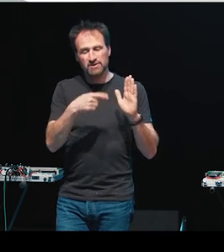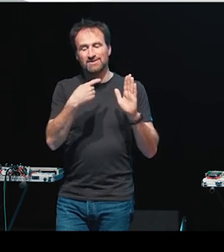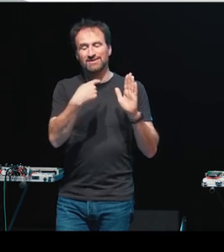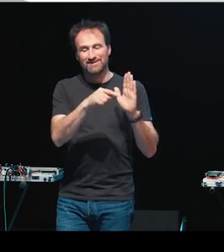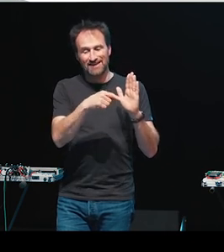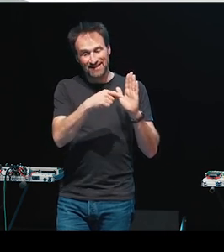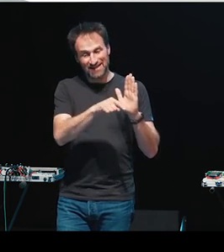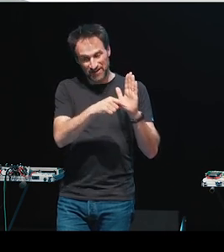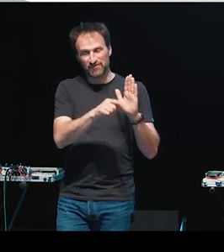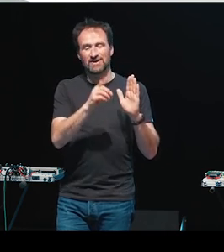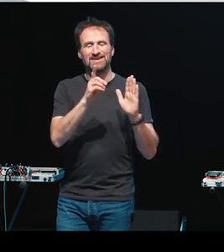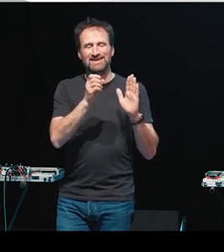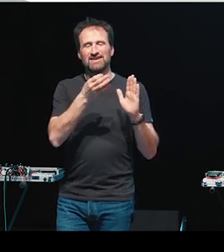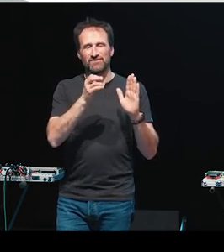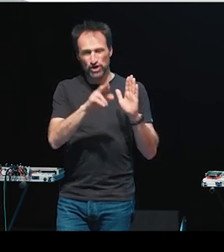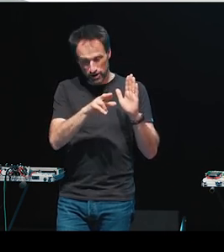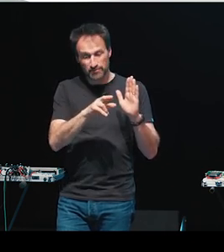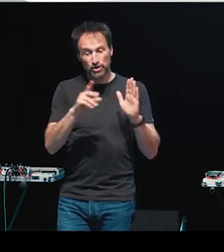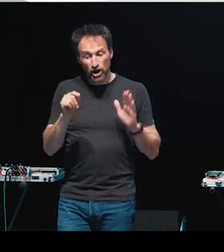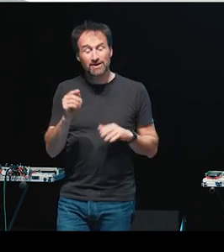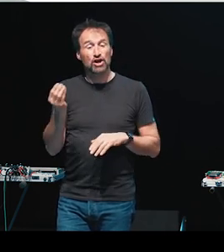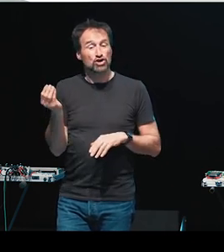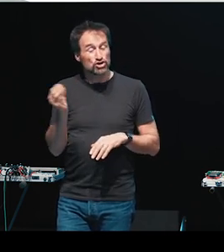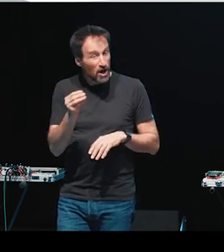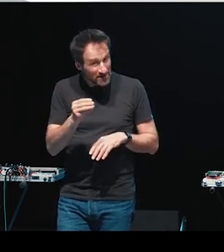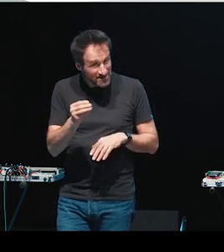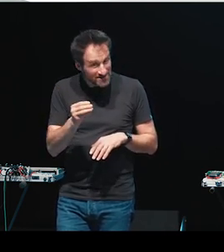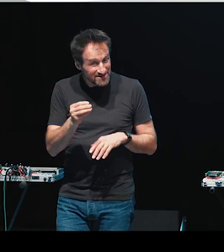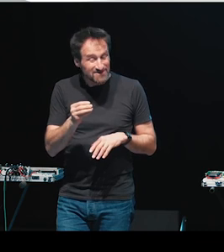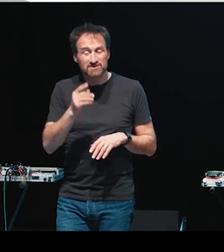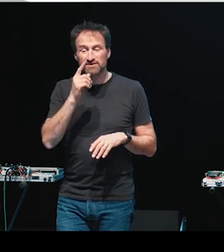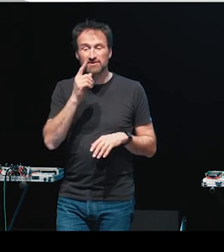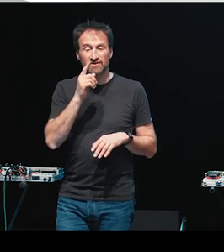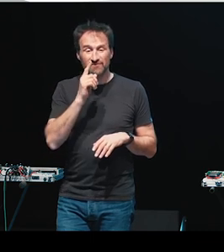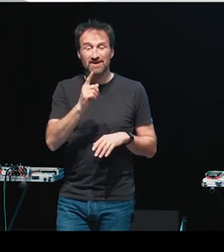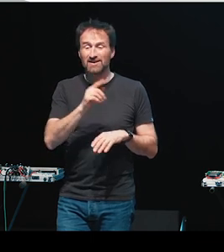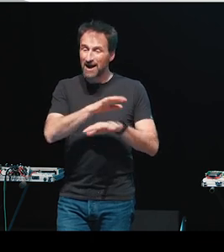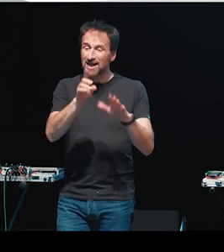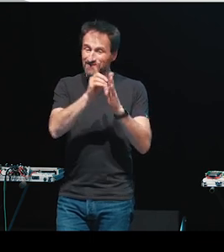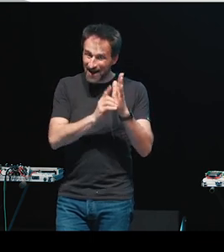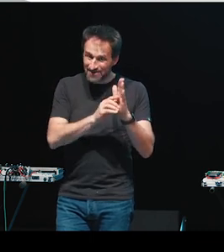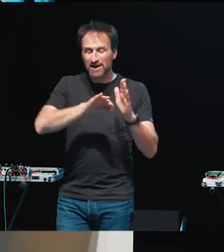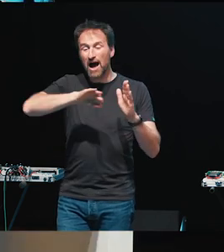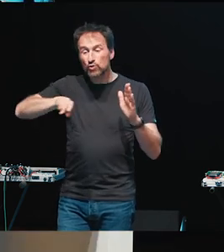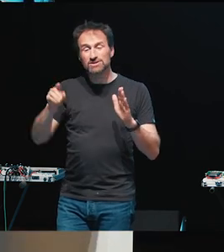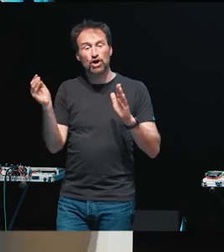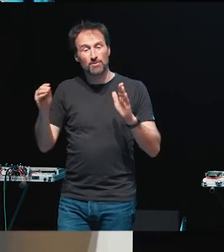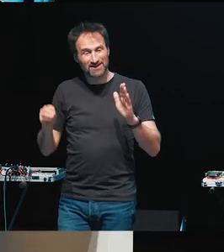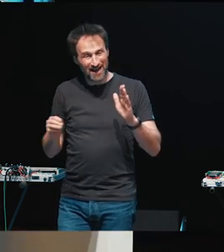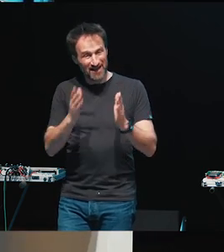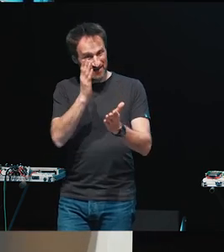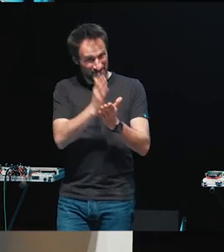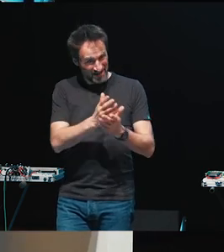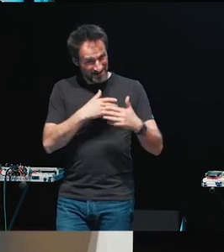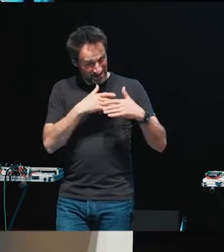the first, the comments are null. So this is sent as soon as all the data except the comments is finished loading. And then once